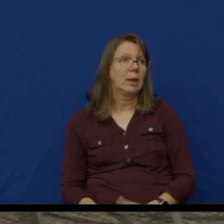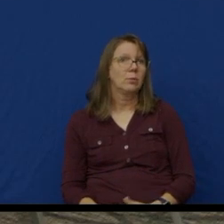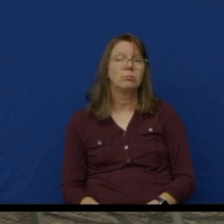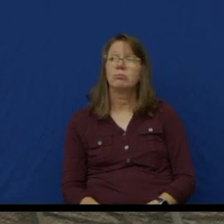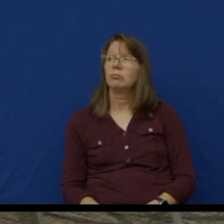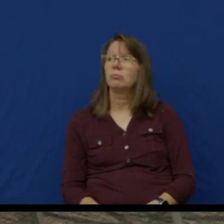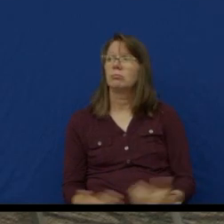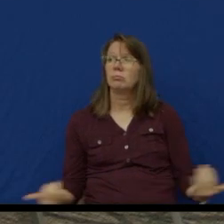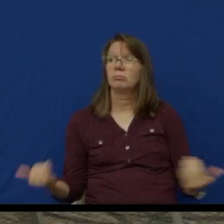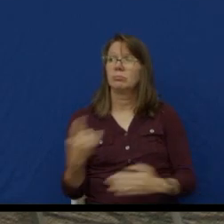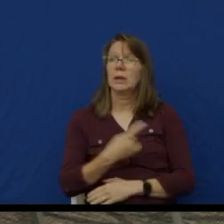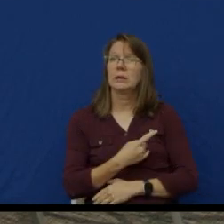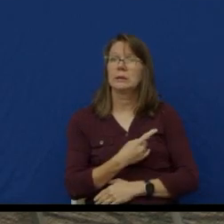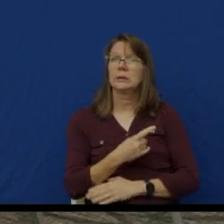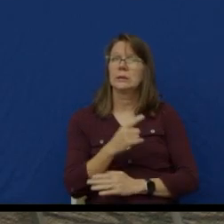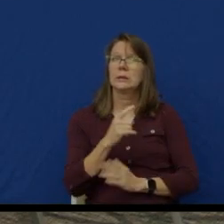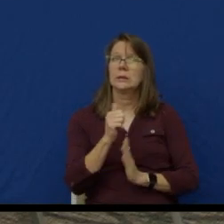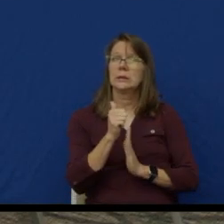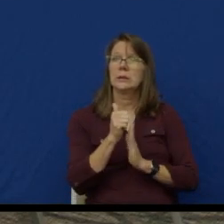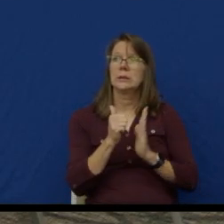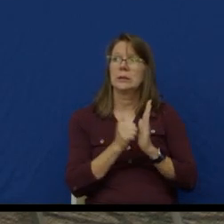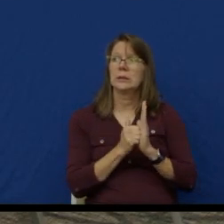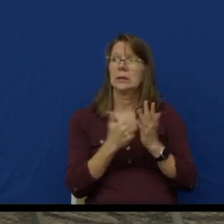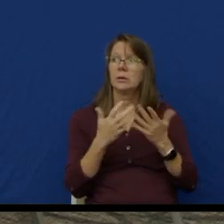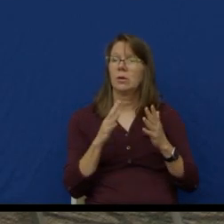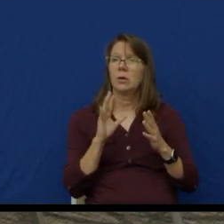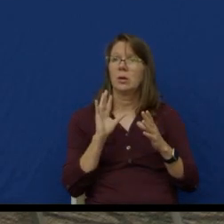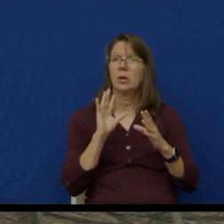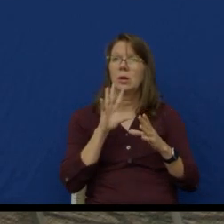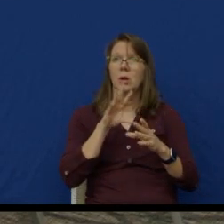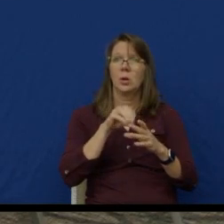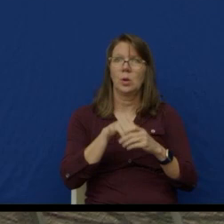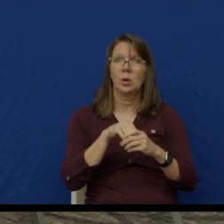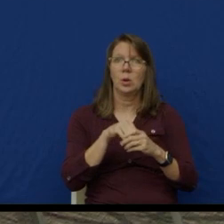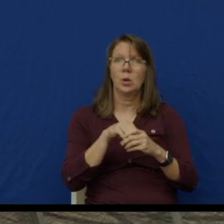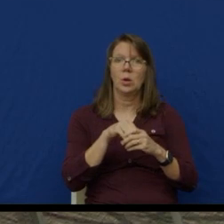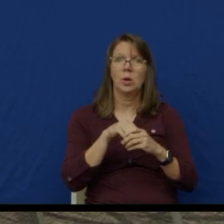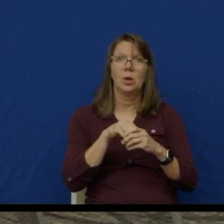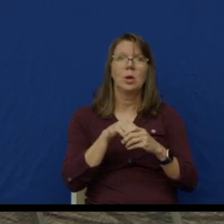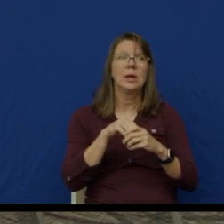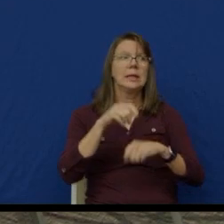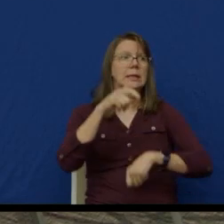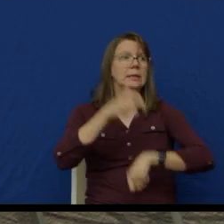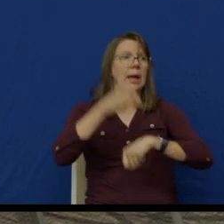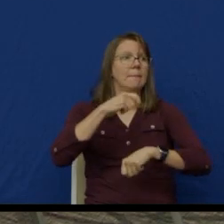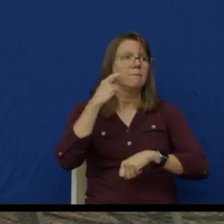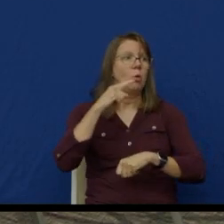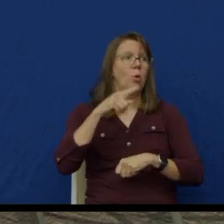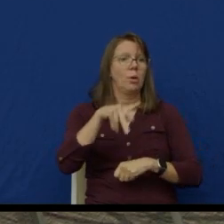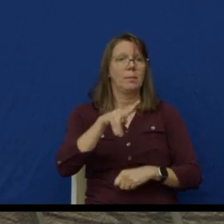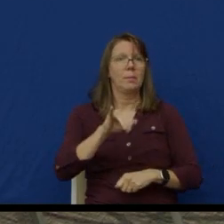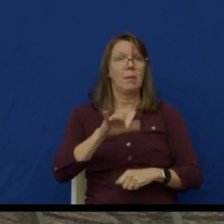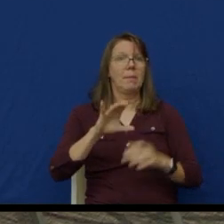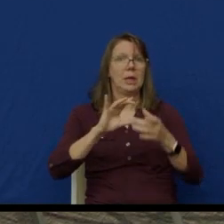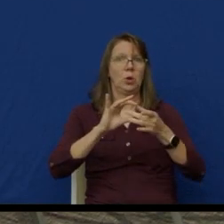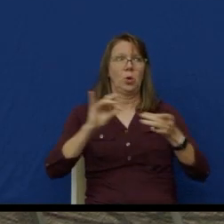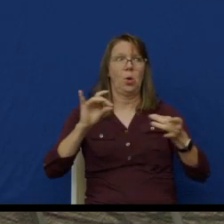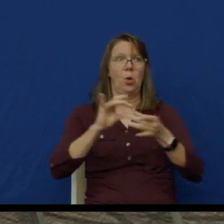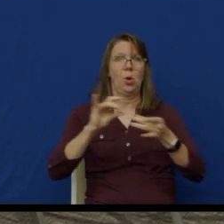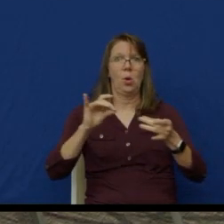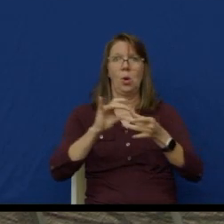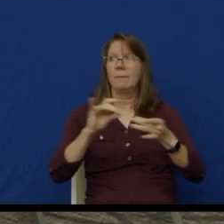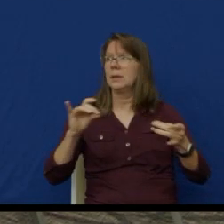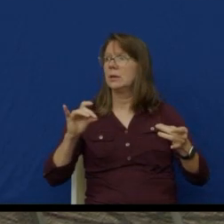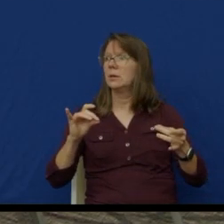Today's board agenda included a time dedicated to public comment. This